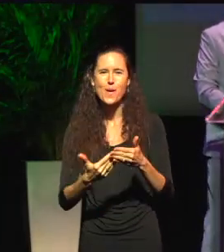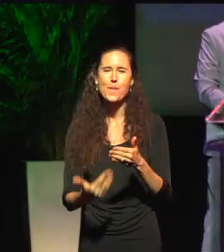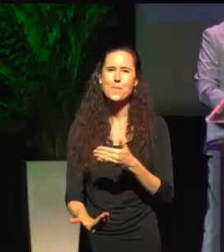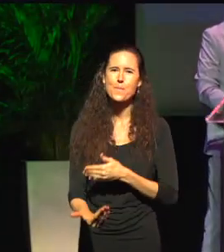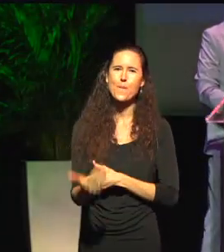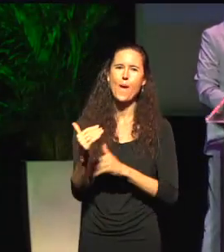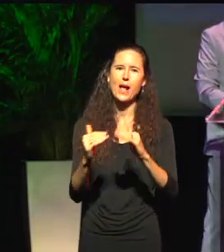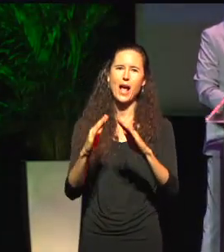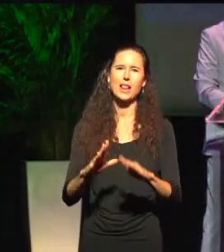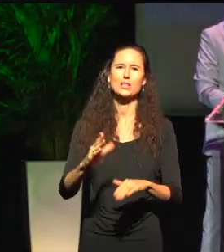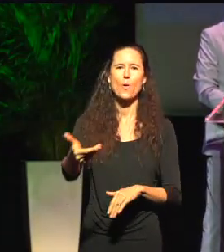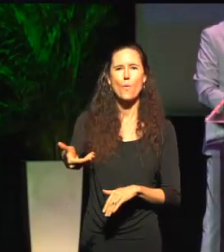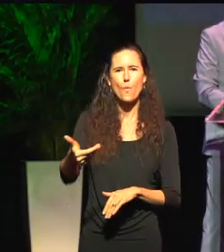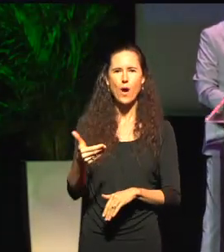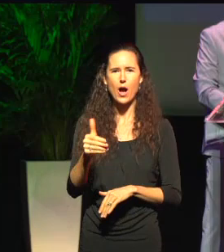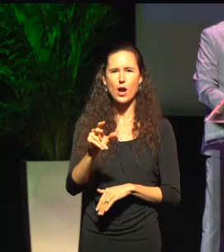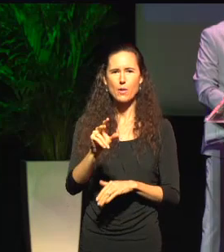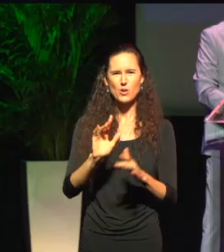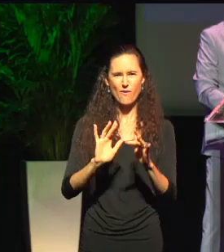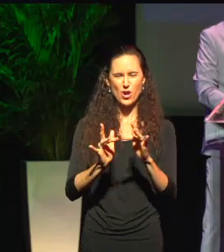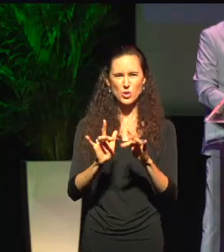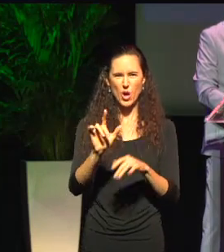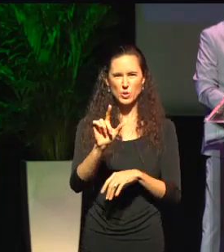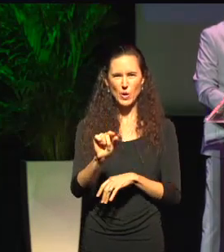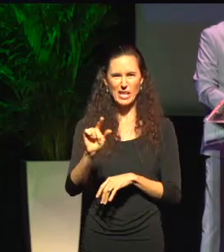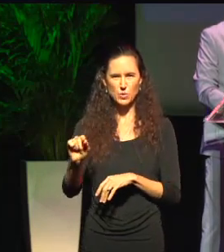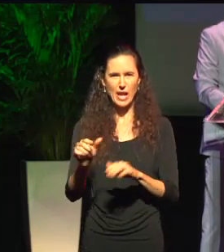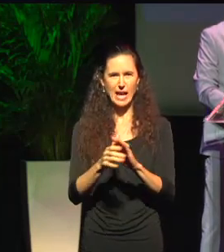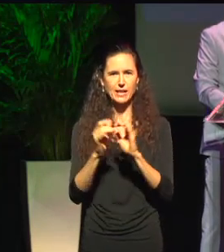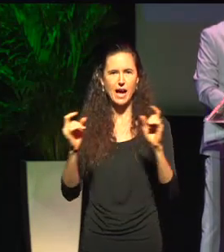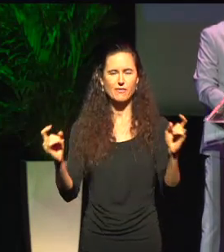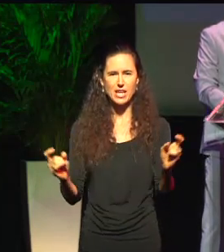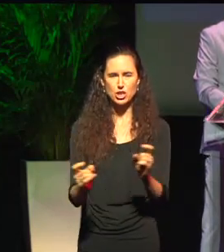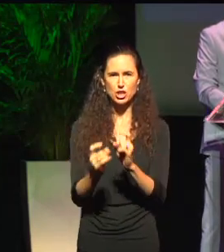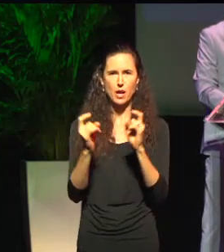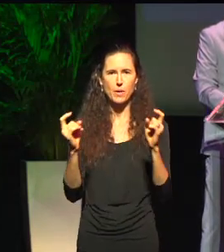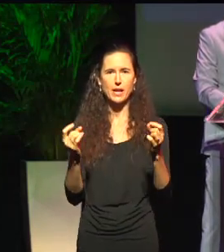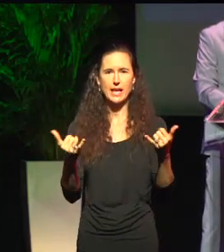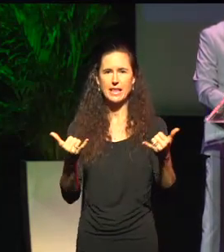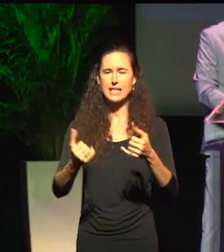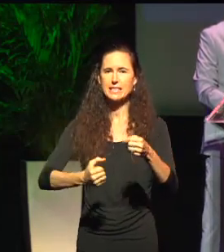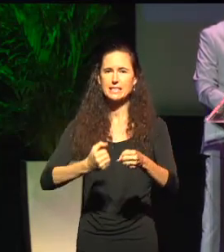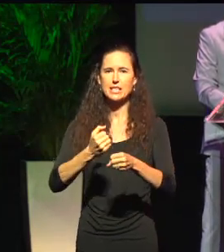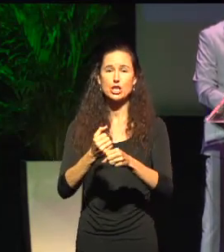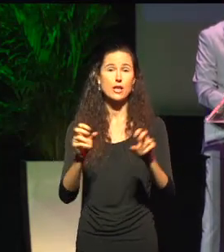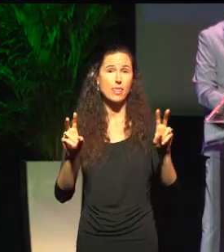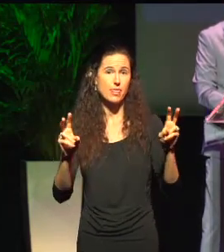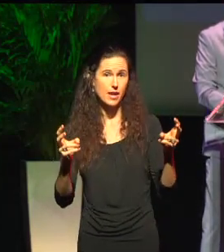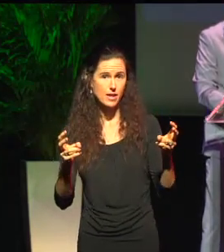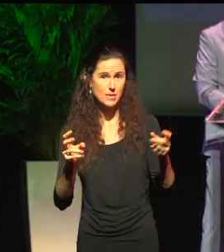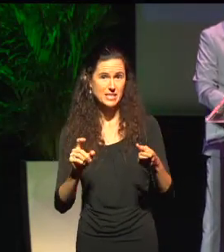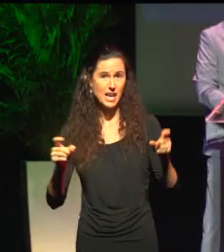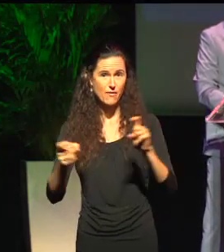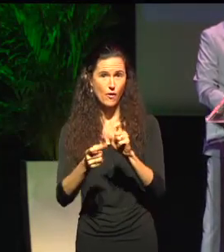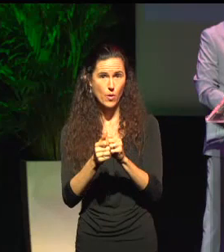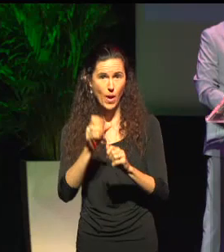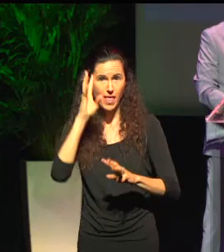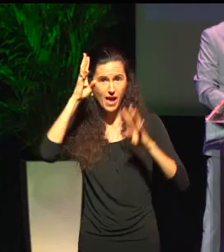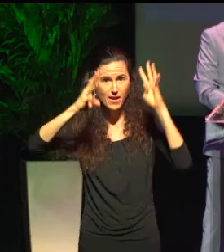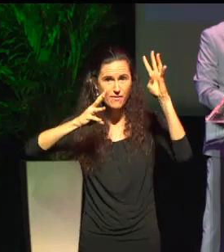colleagues. Welcome to our virtual 2020 convocation ceremony. This year's theme is evolving with